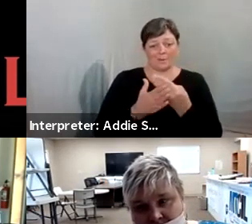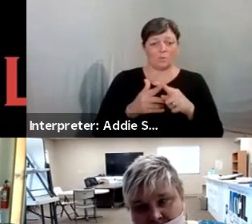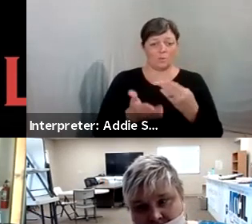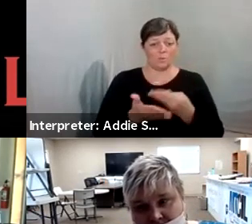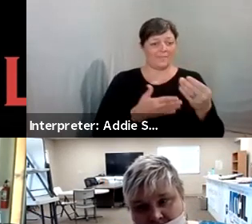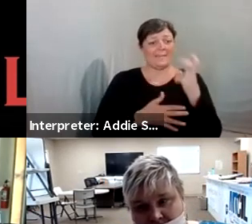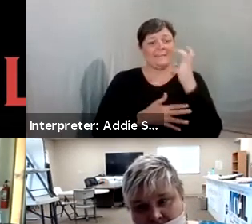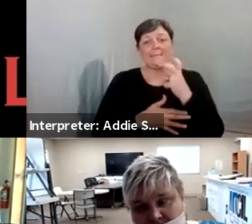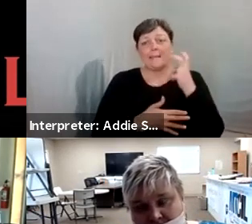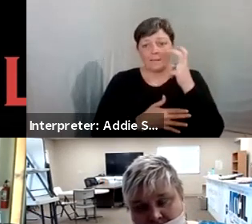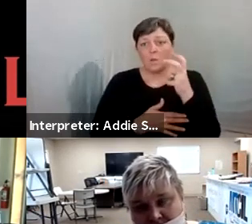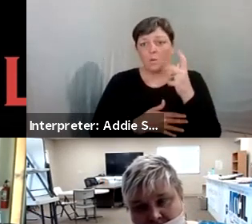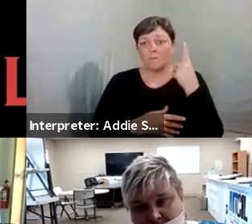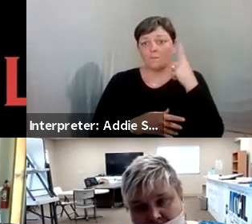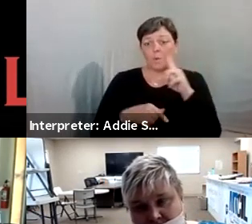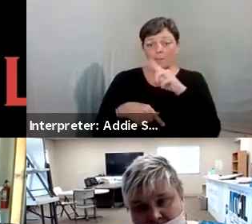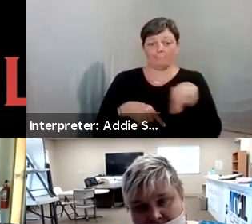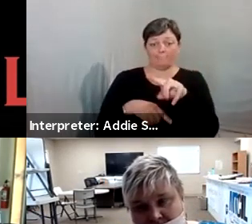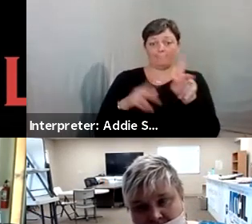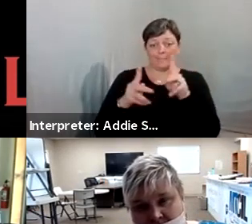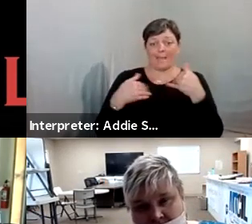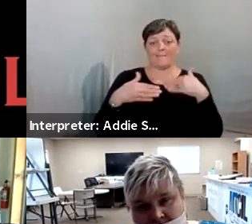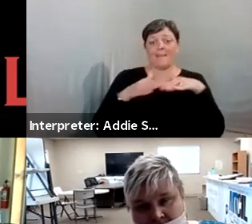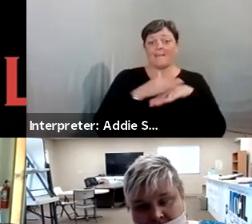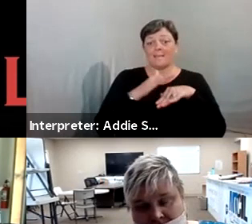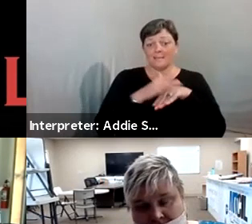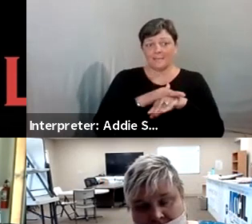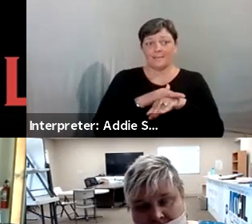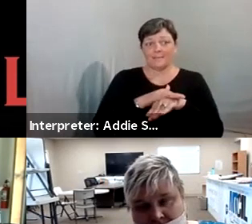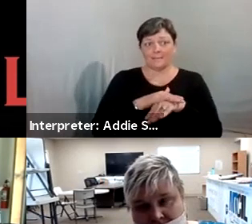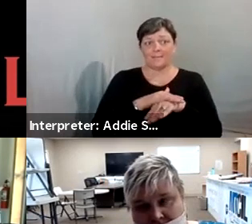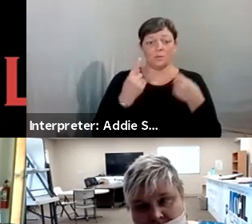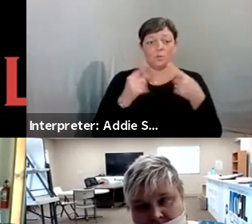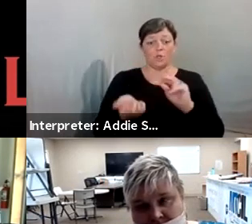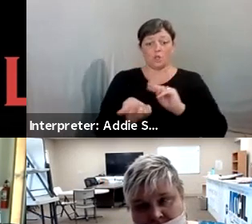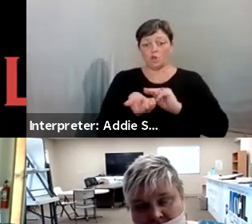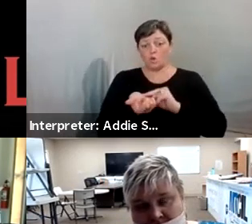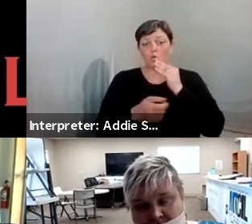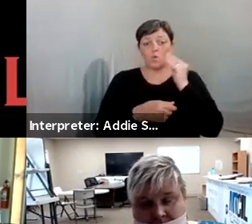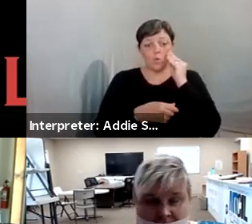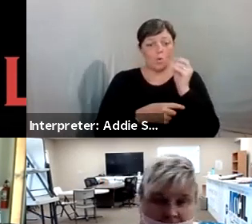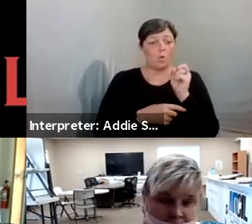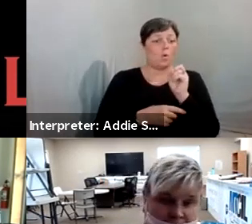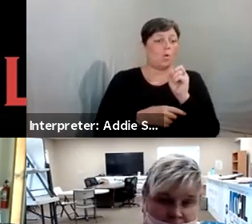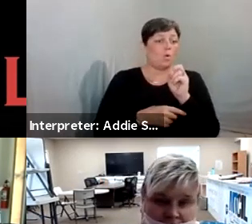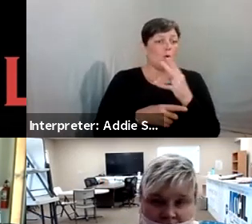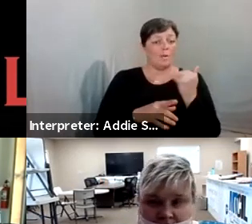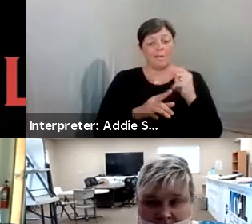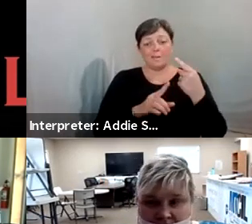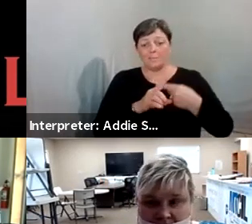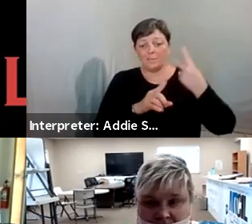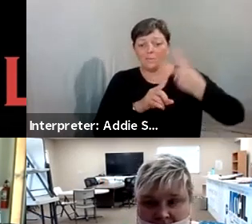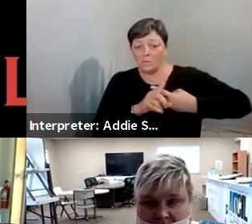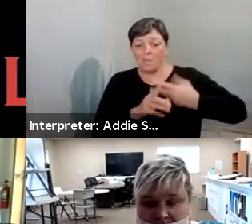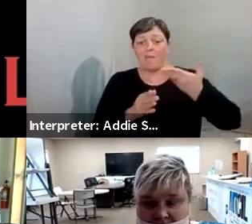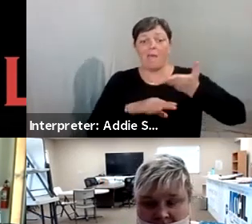cell phones for those individuals to have access to while they're in the nursing home, and then for like a month or maybe two after